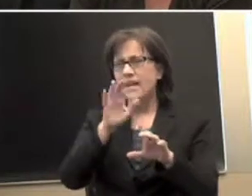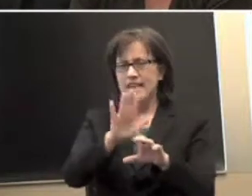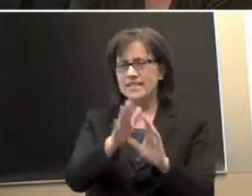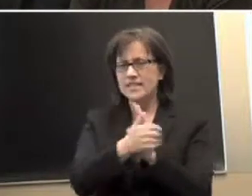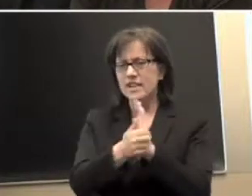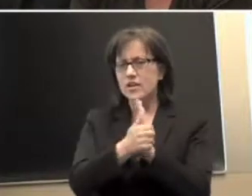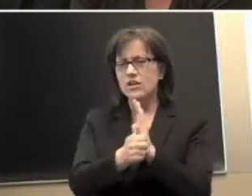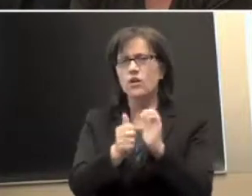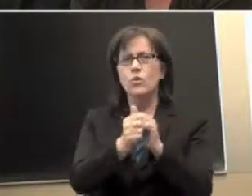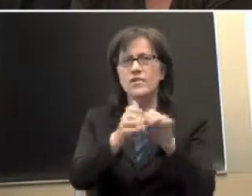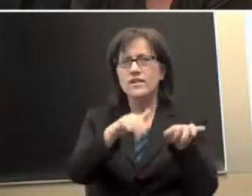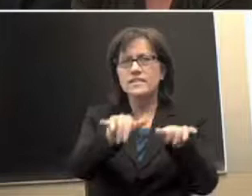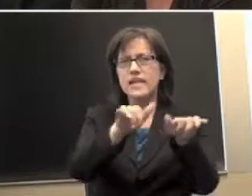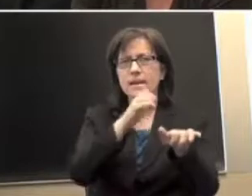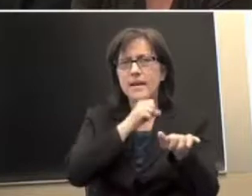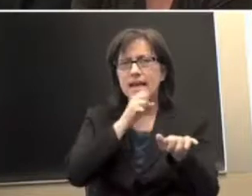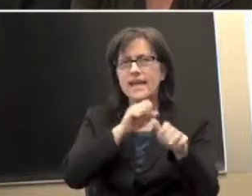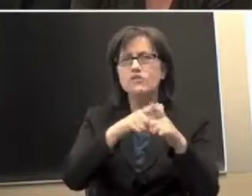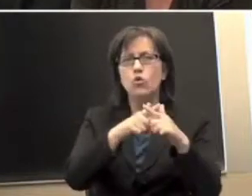the same aged or a younger